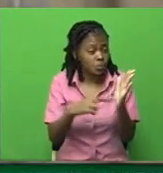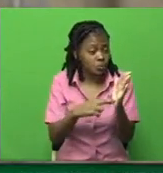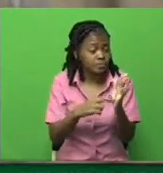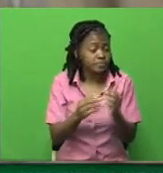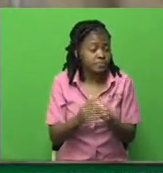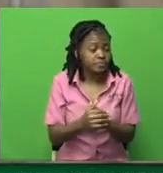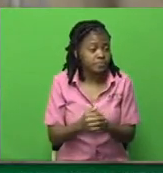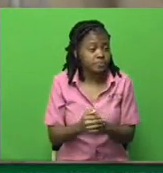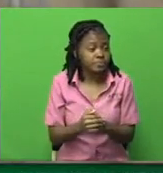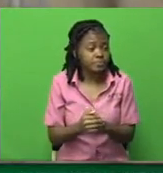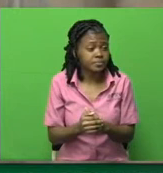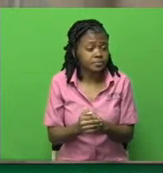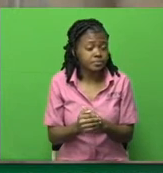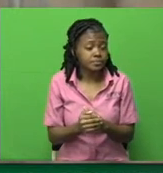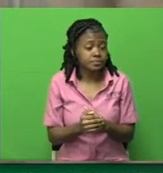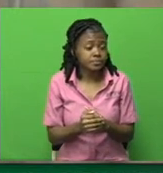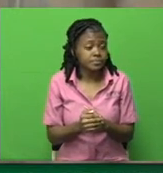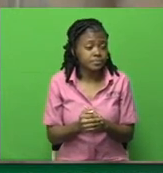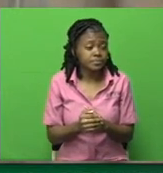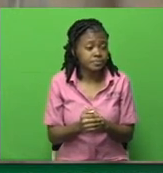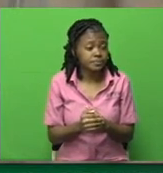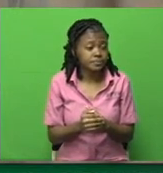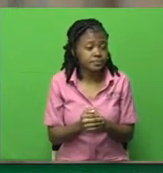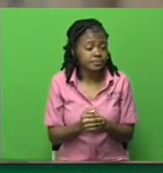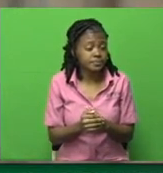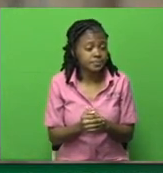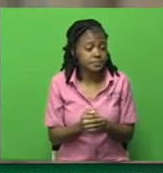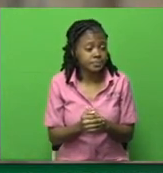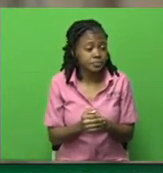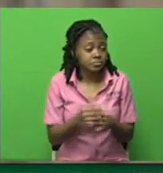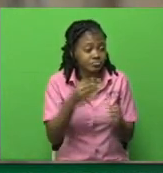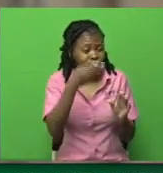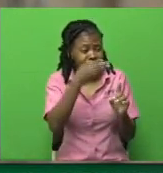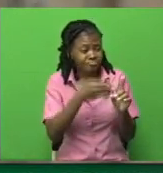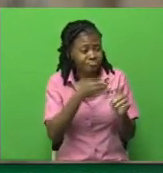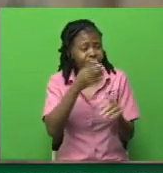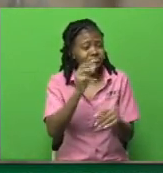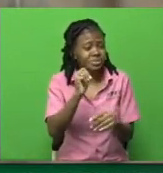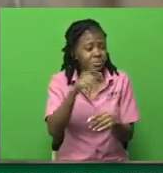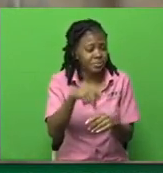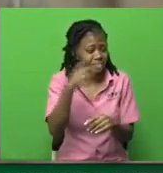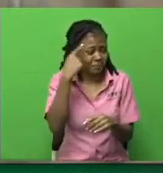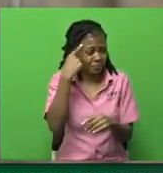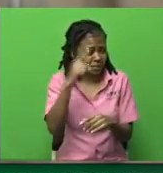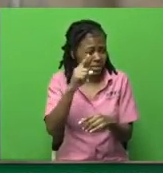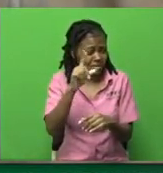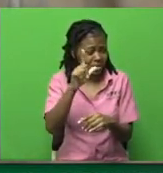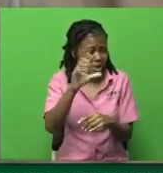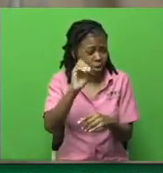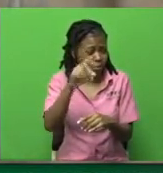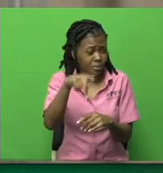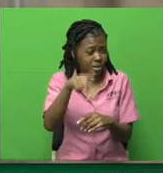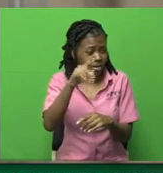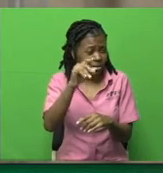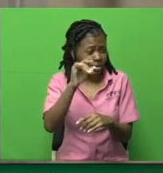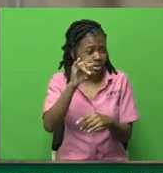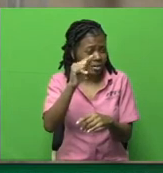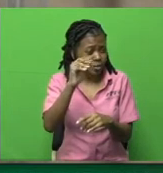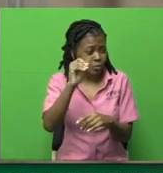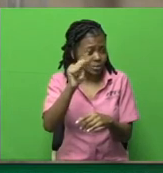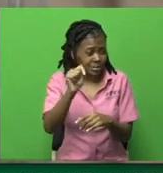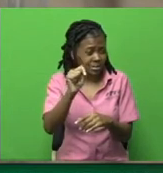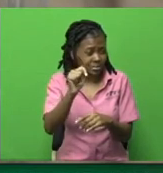Deputy speaker the hormone member Filipino Bonaire West also share with us projects